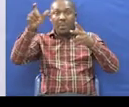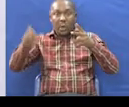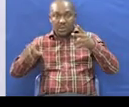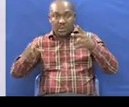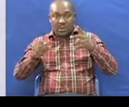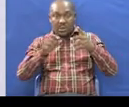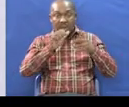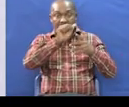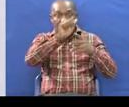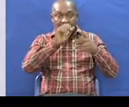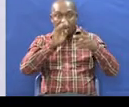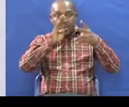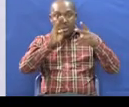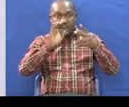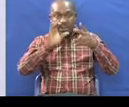blocks.